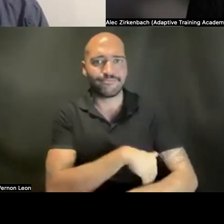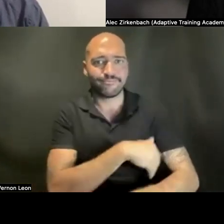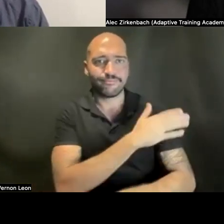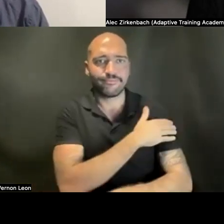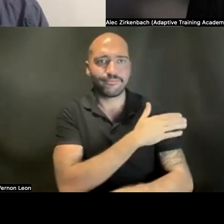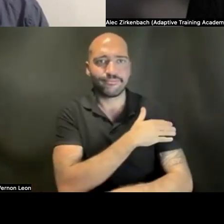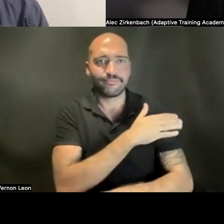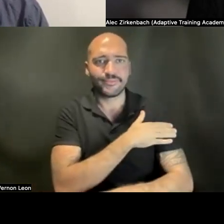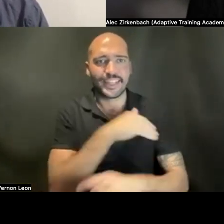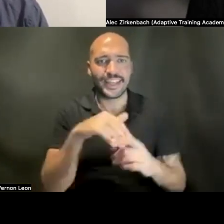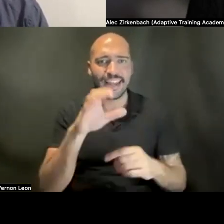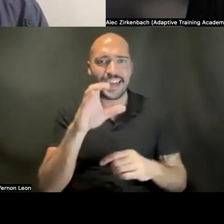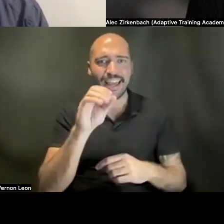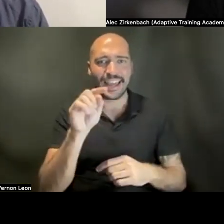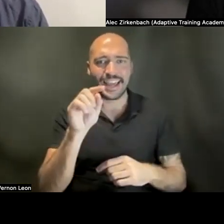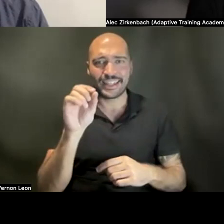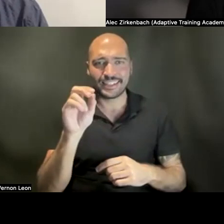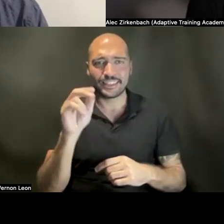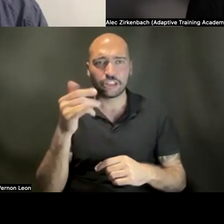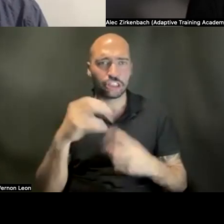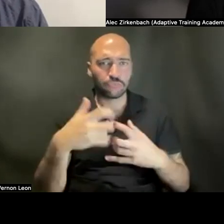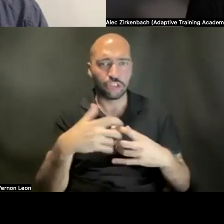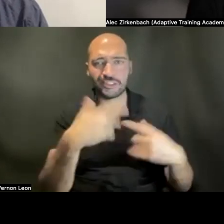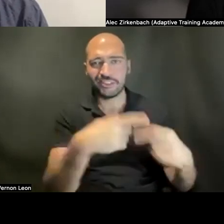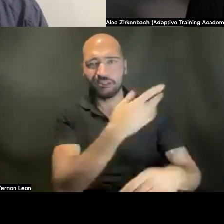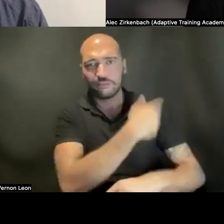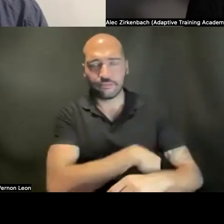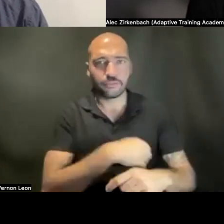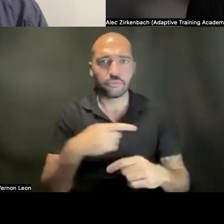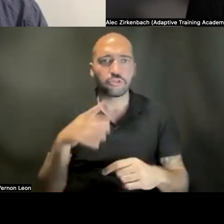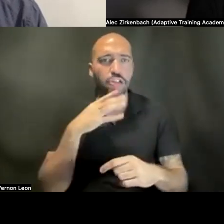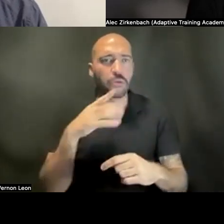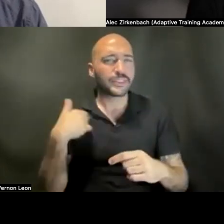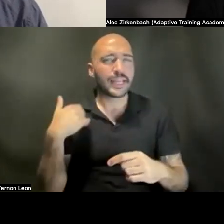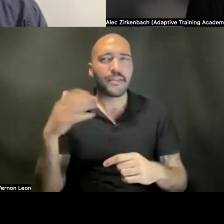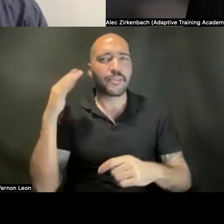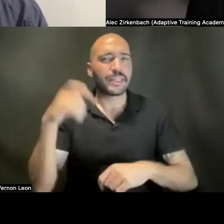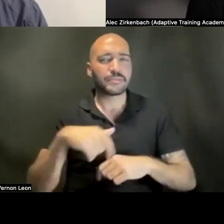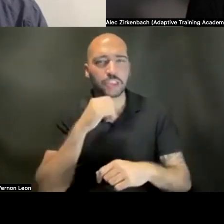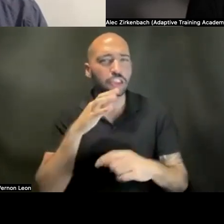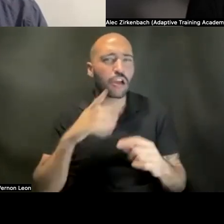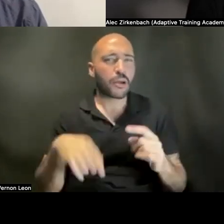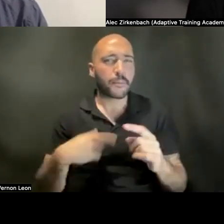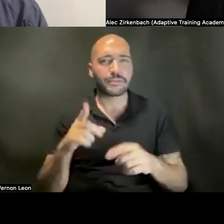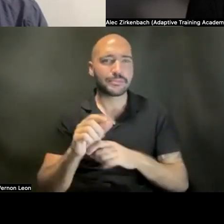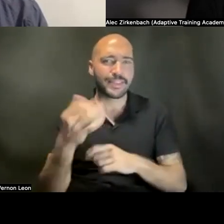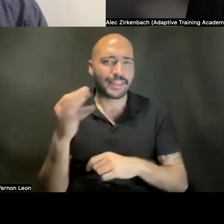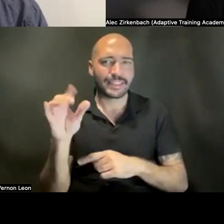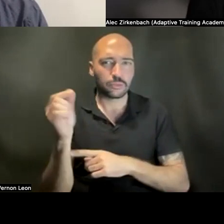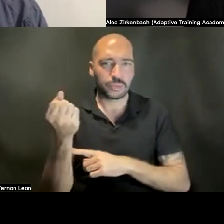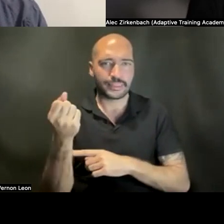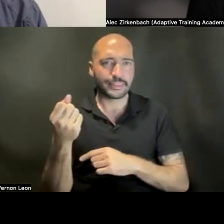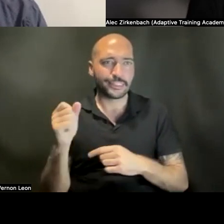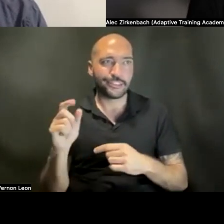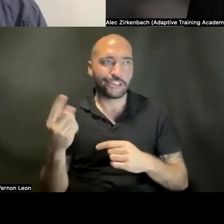a cotton gin when he was very young. They didn't really talk about disability then. In the 20s, it